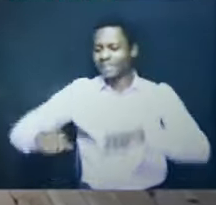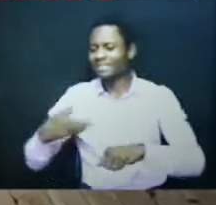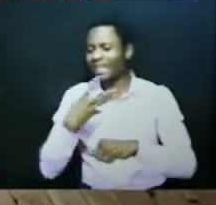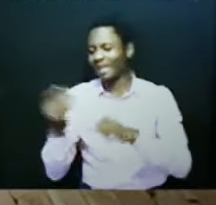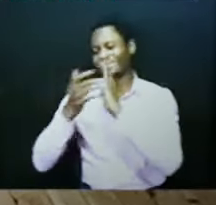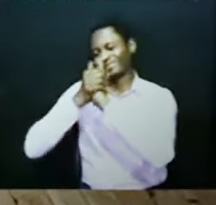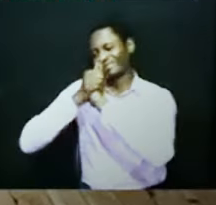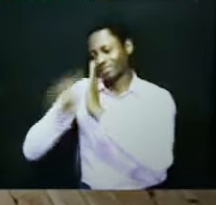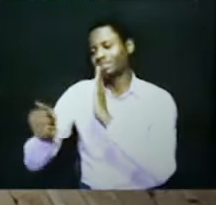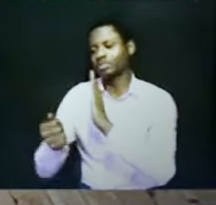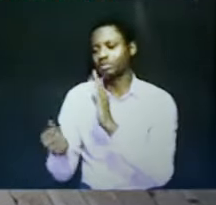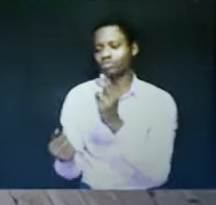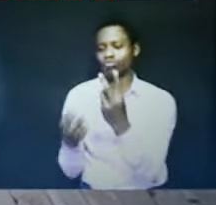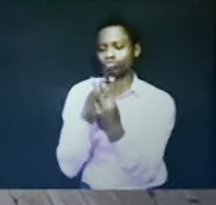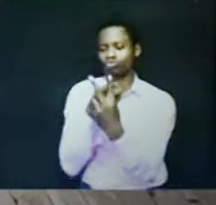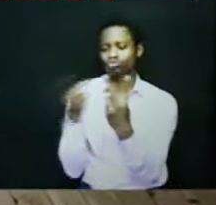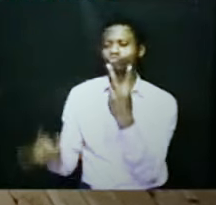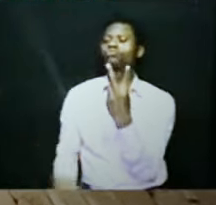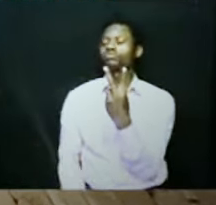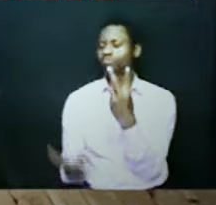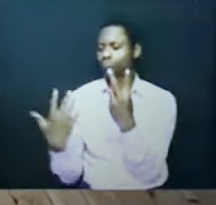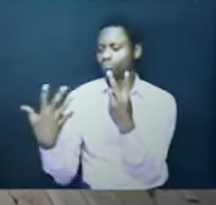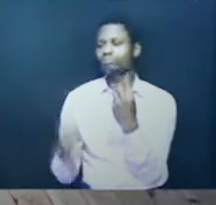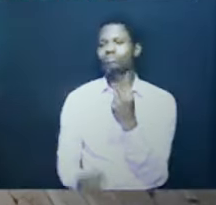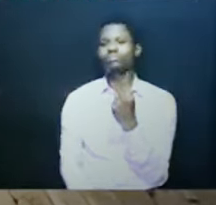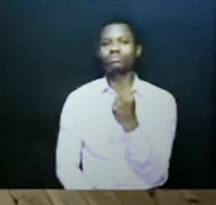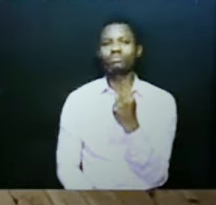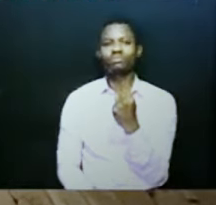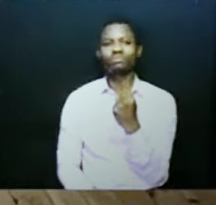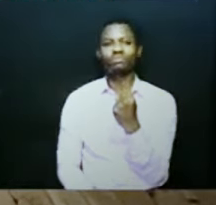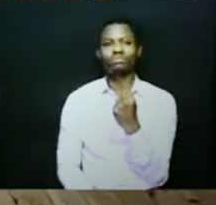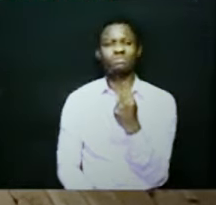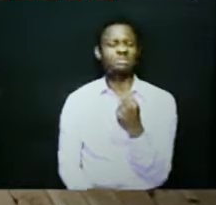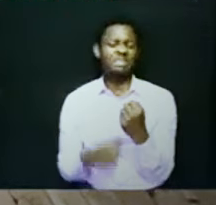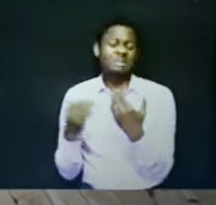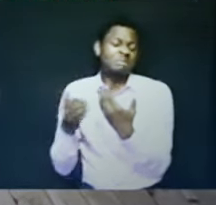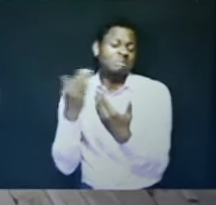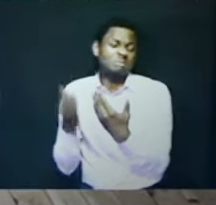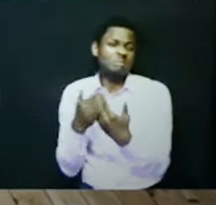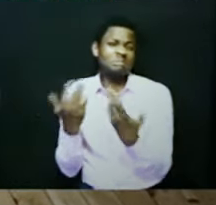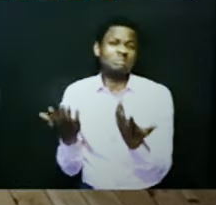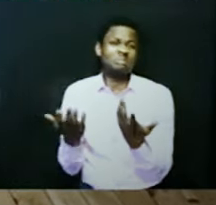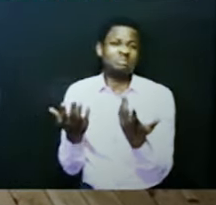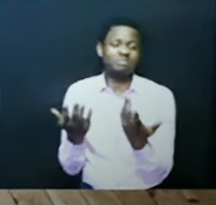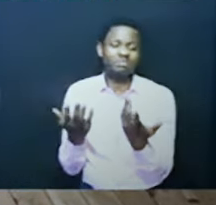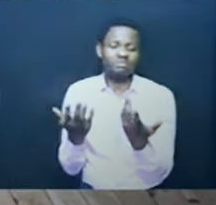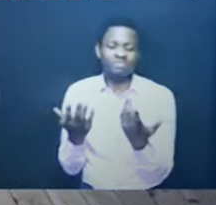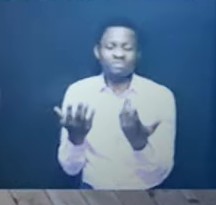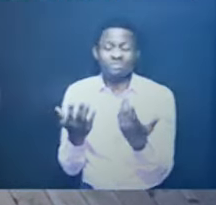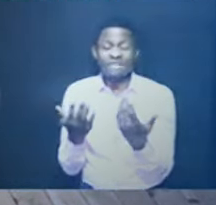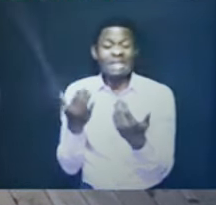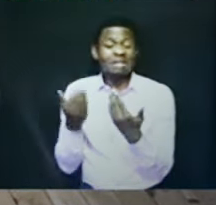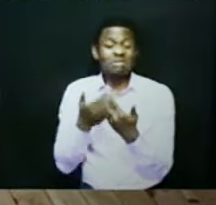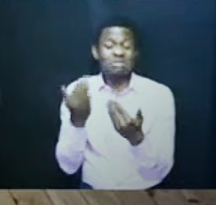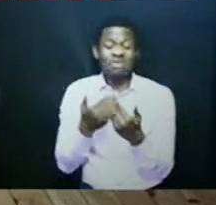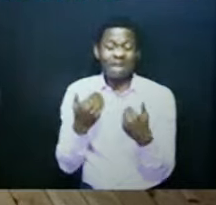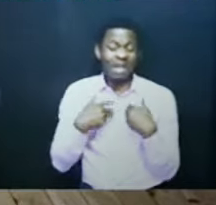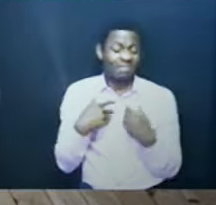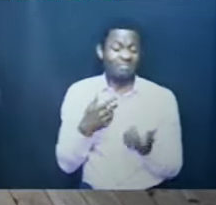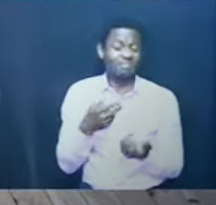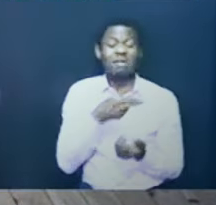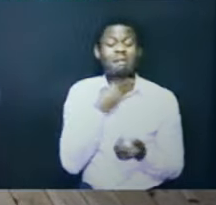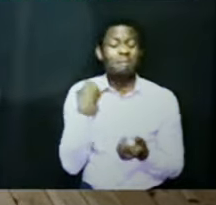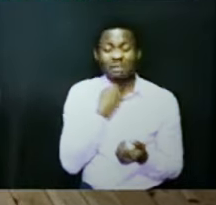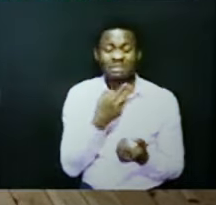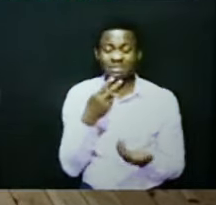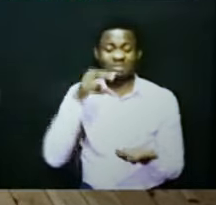skill. See, it is common to have parishioners come out on 31st December night to